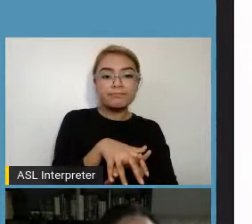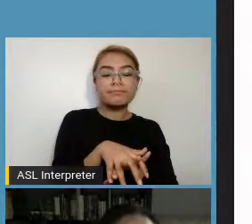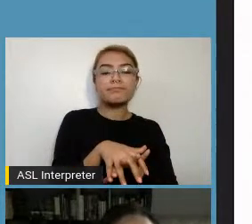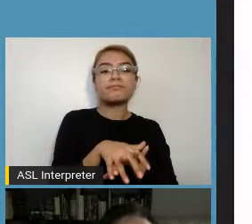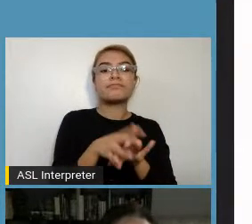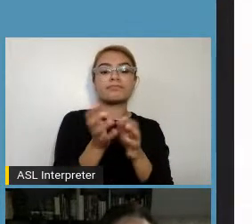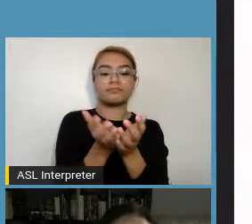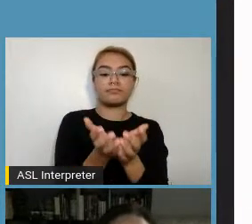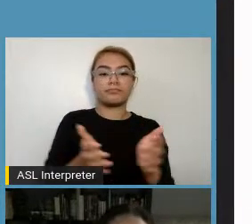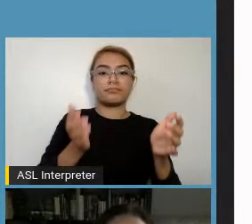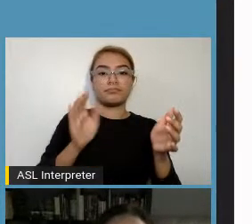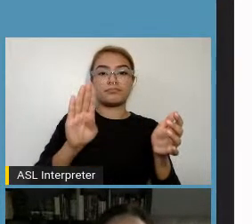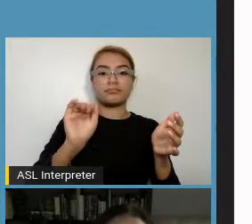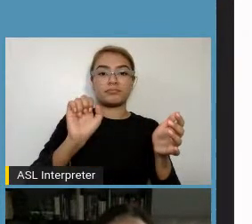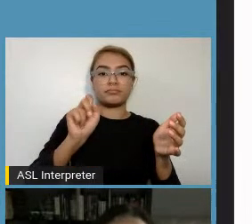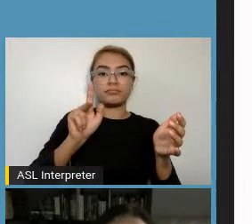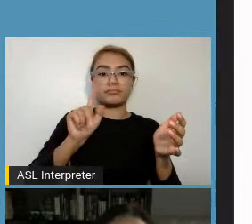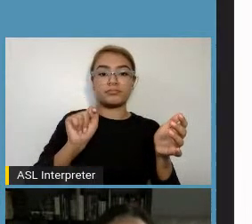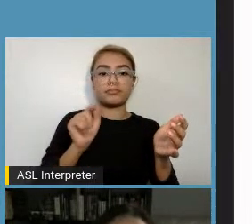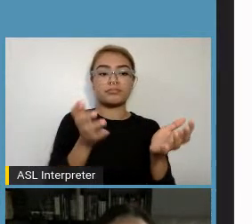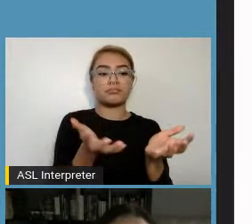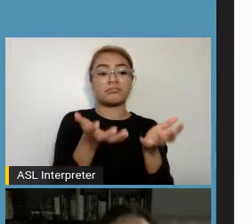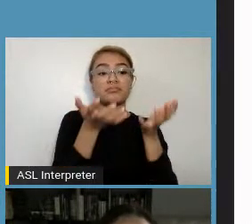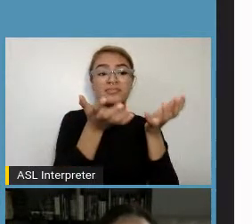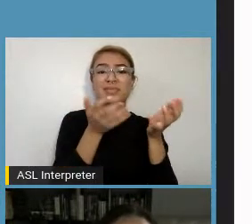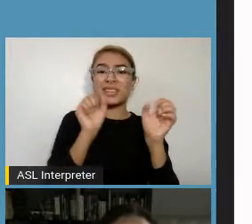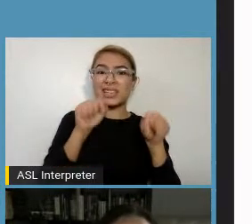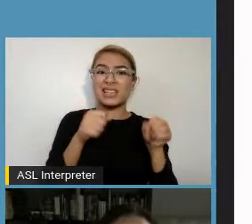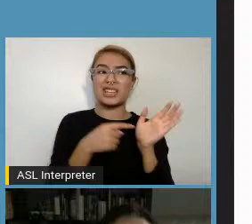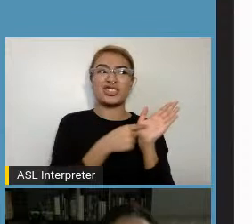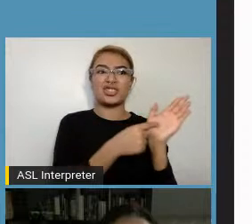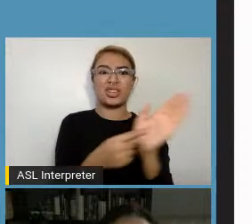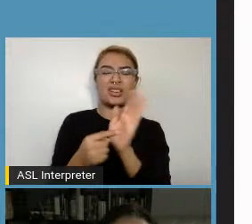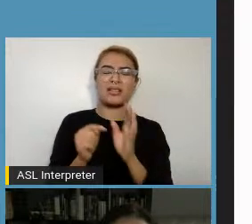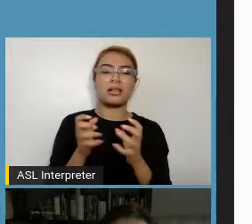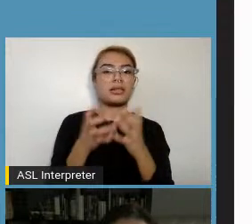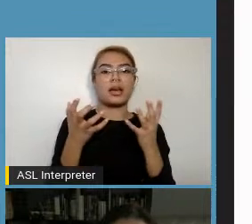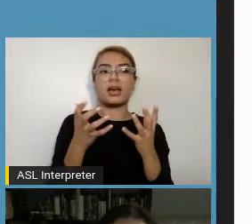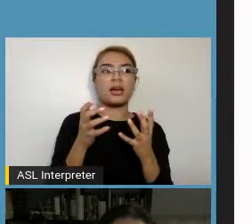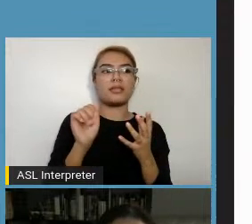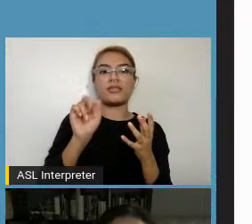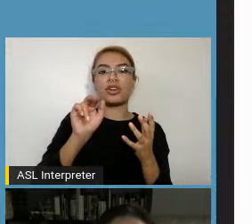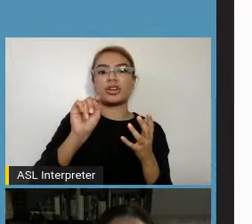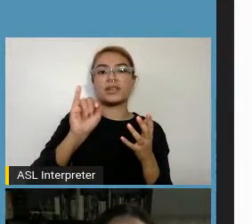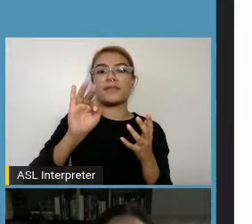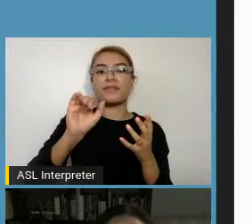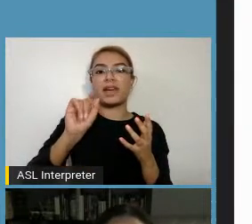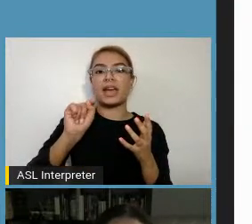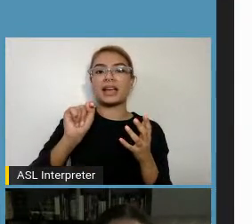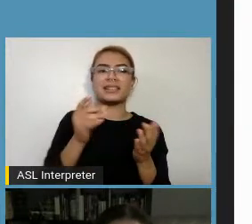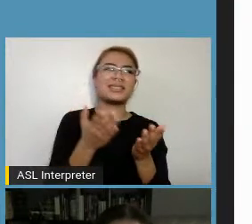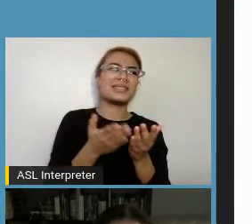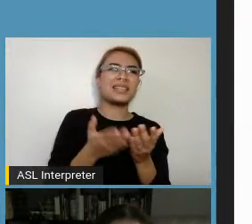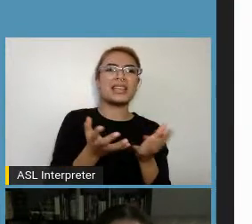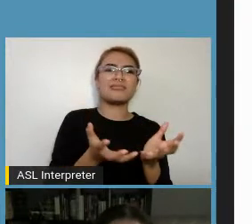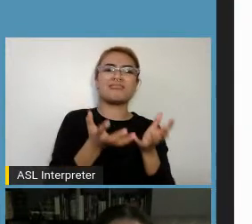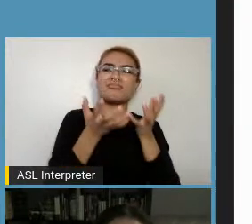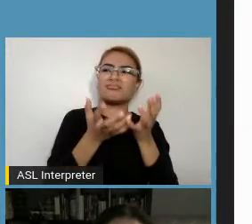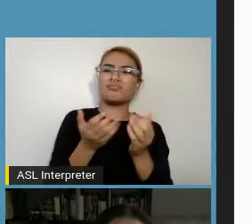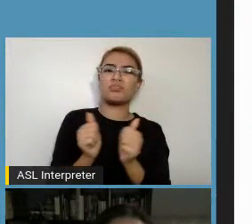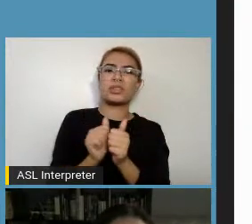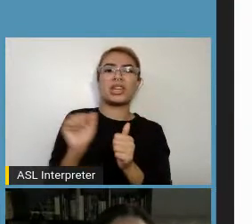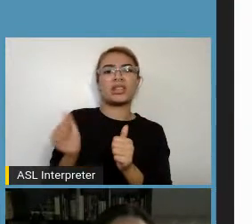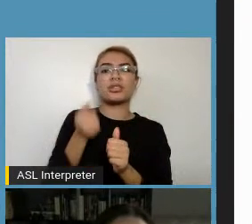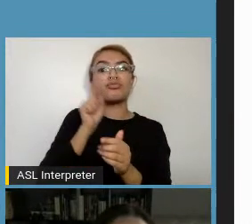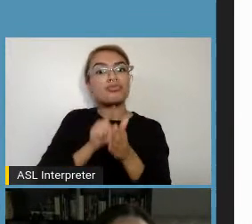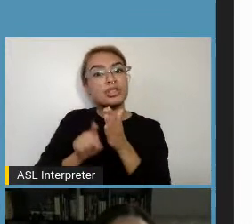basket. And it really allows us to share a lot of the artifacts and things that we have with other researchers and with